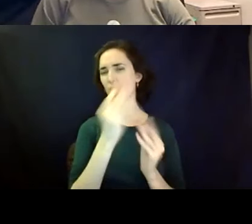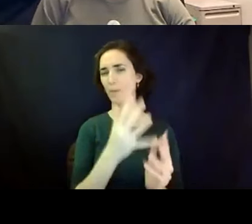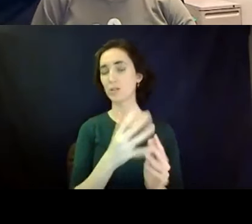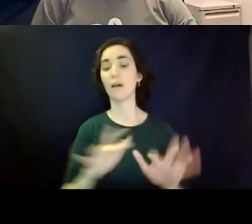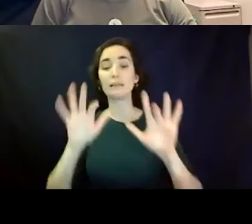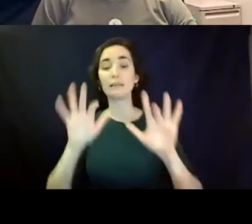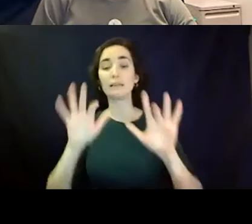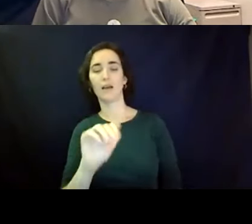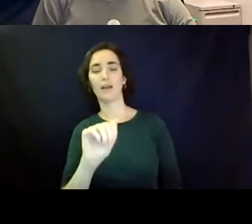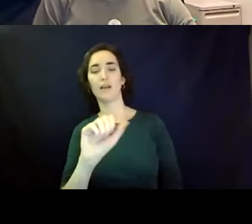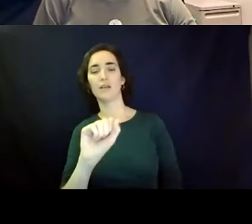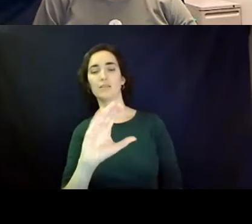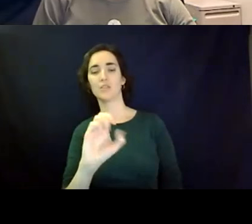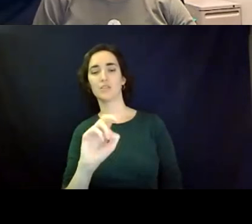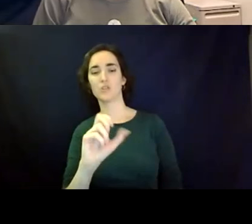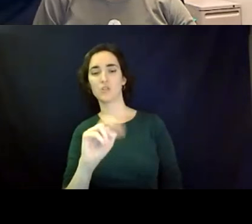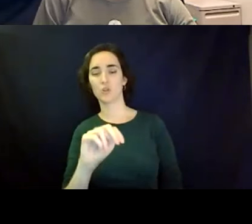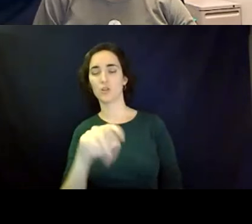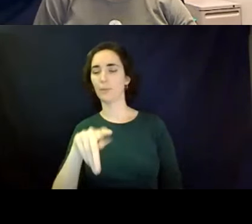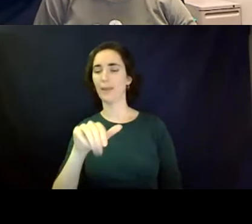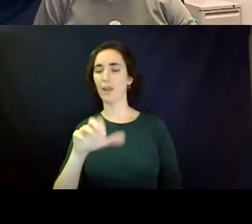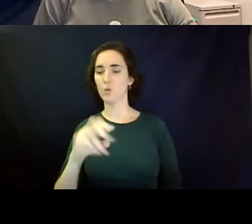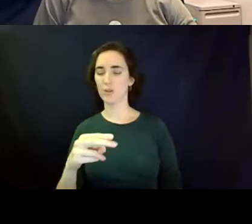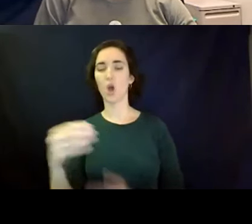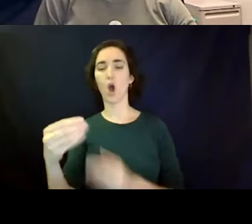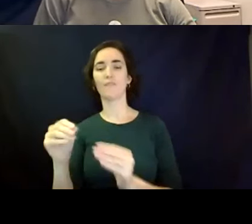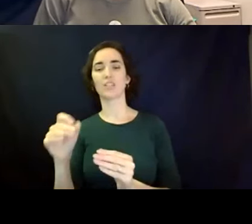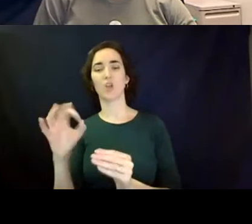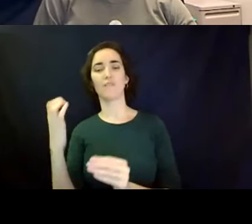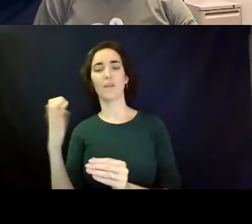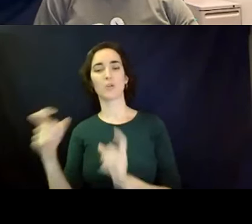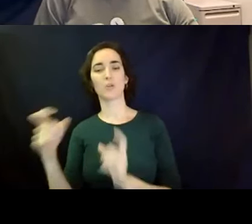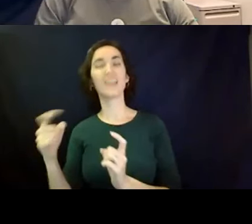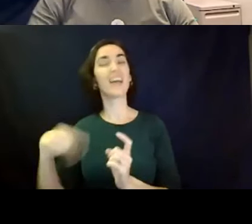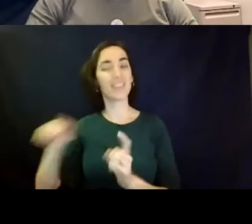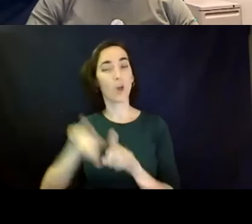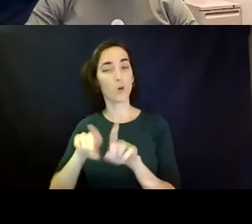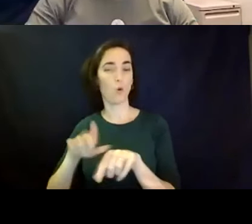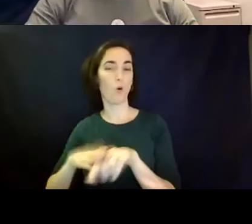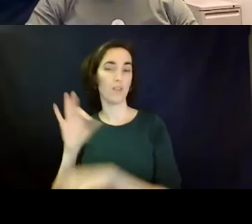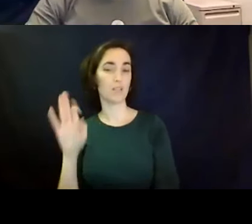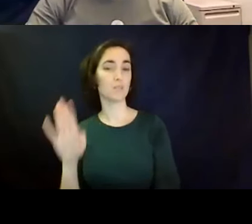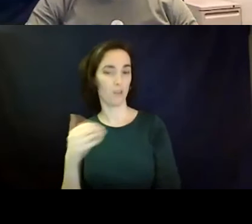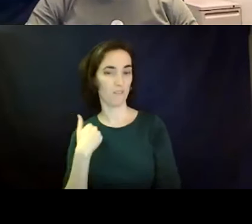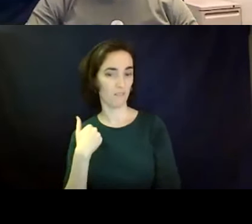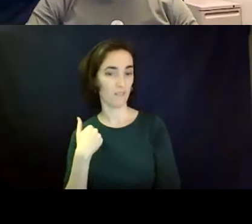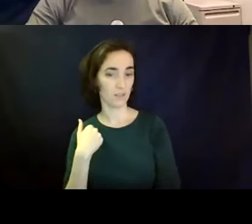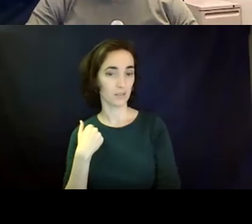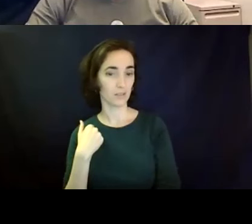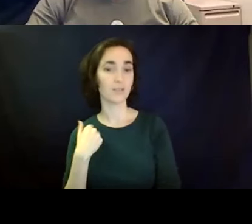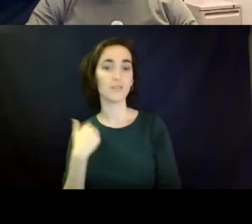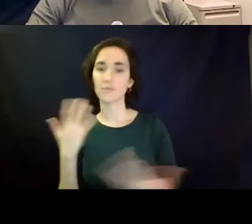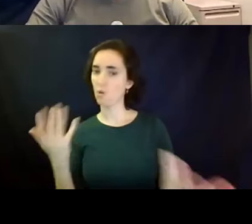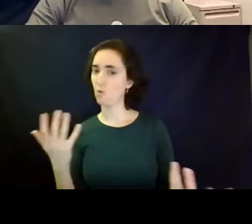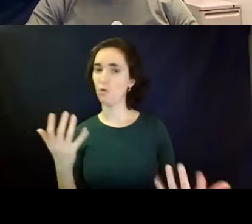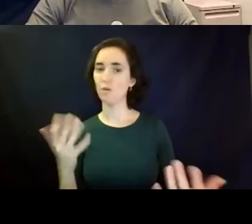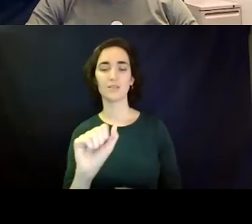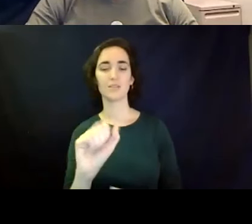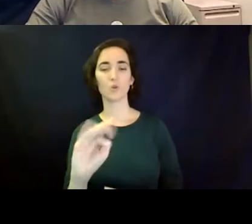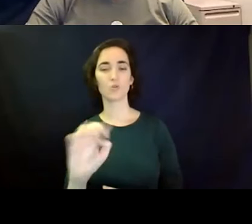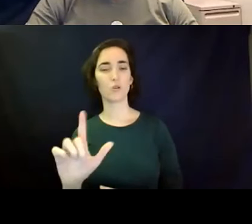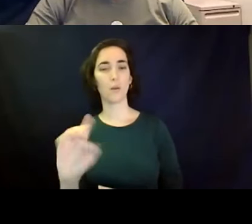Parish, Office of Emergency Management on Facebook. They have a Facebook page. So we kind of embrace the realm of social